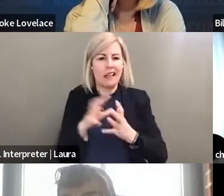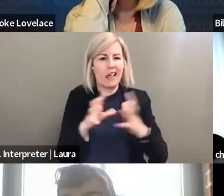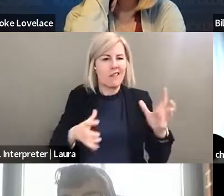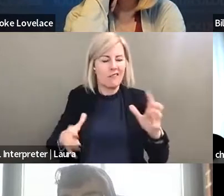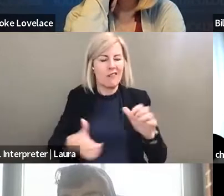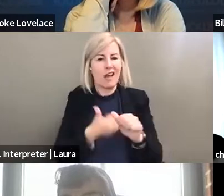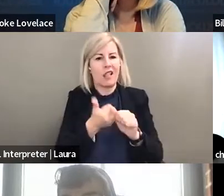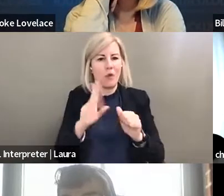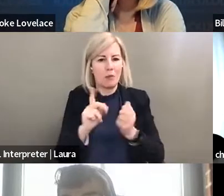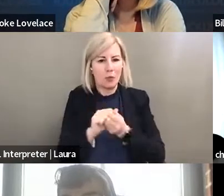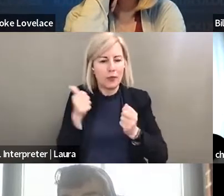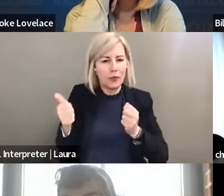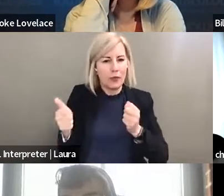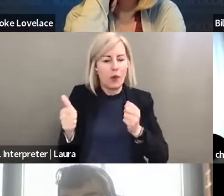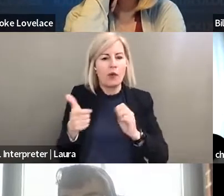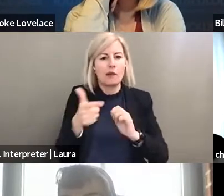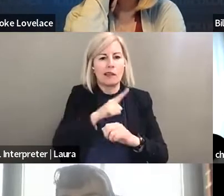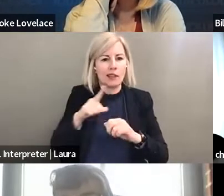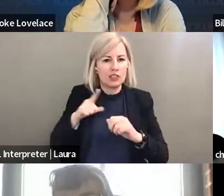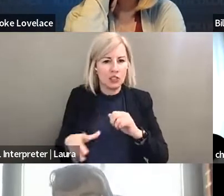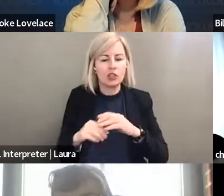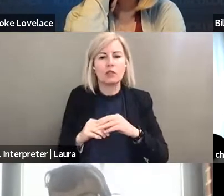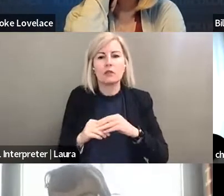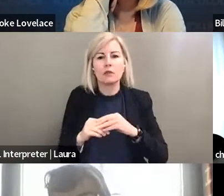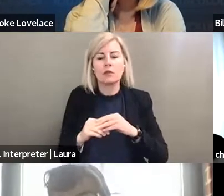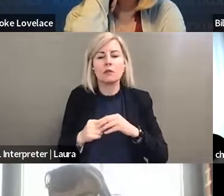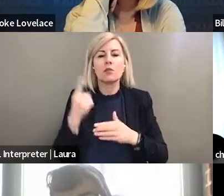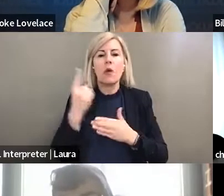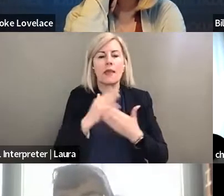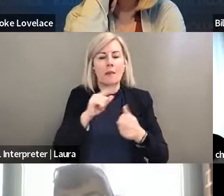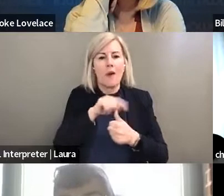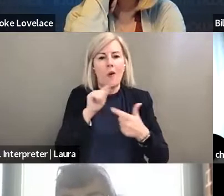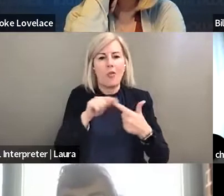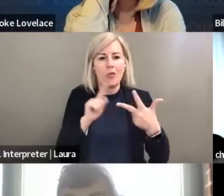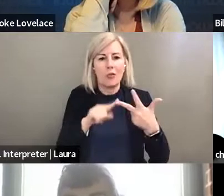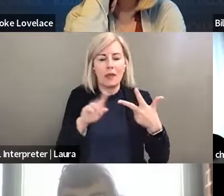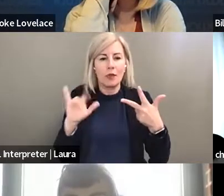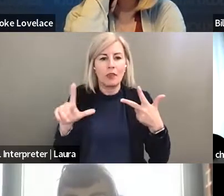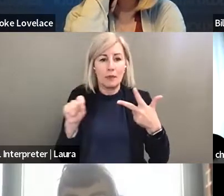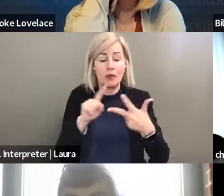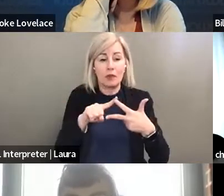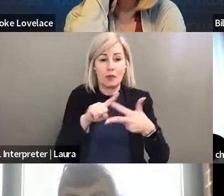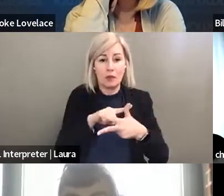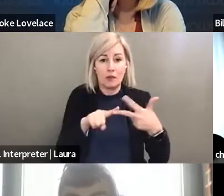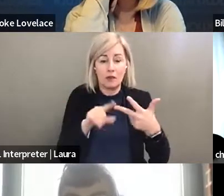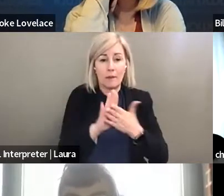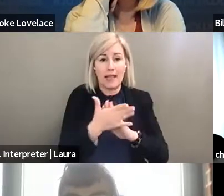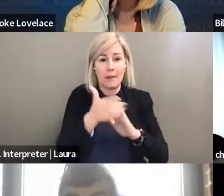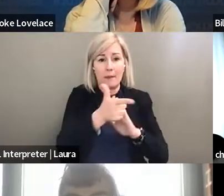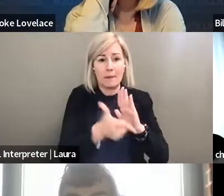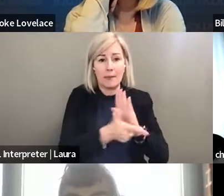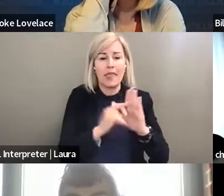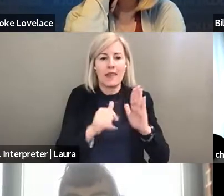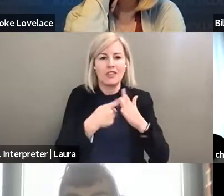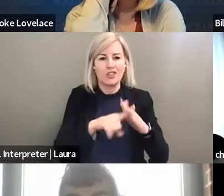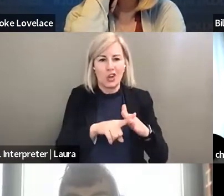with her own legislator. And one thing about all three of those bills that were signed into law, they have some beginning roots